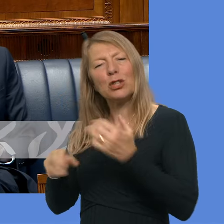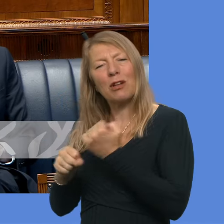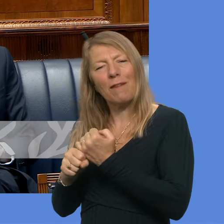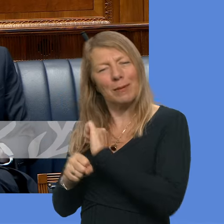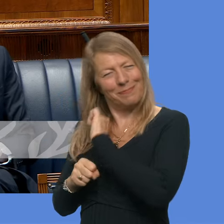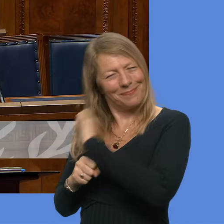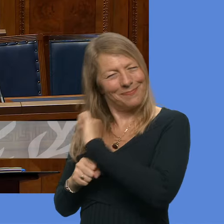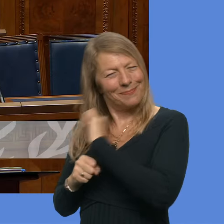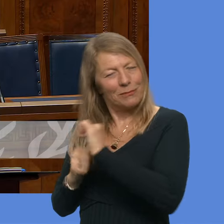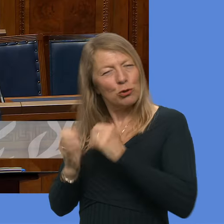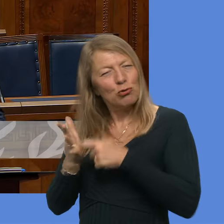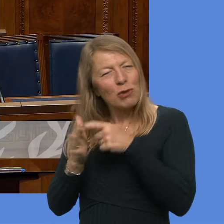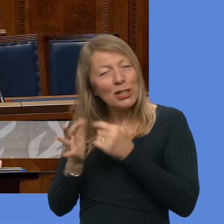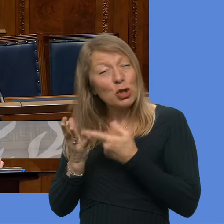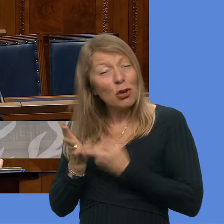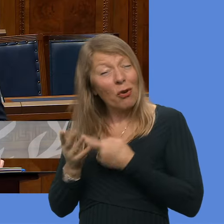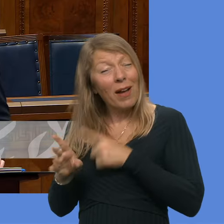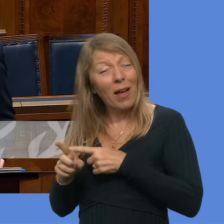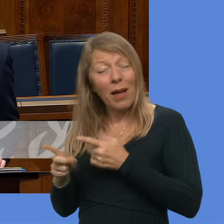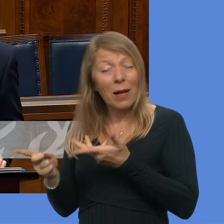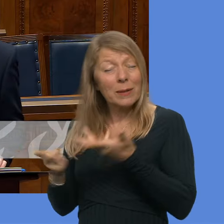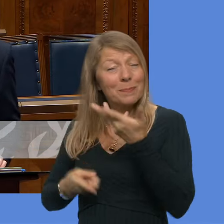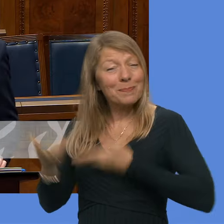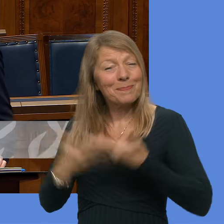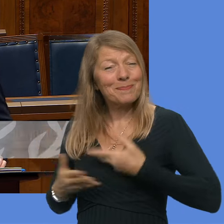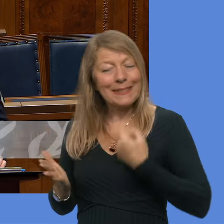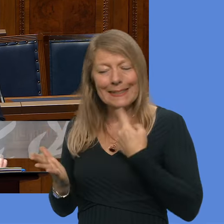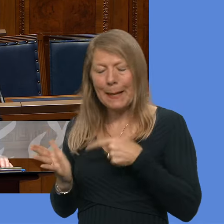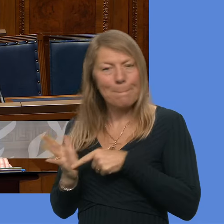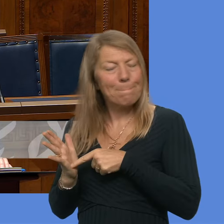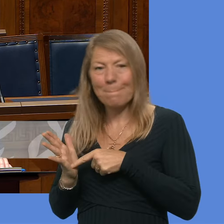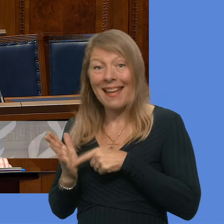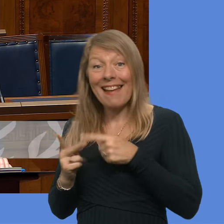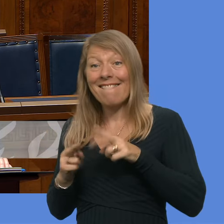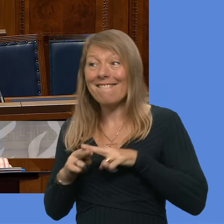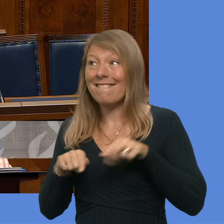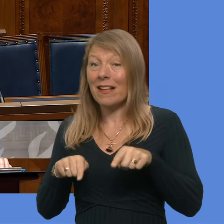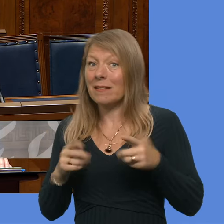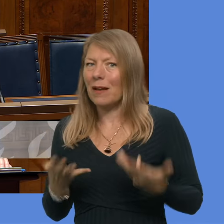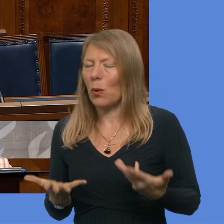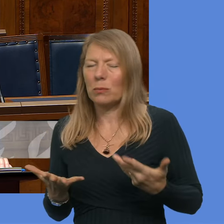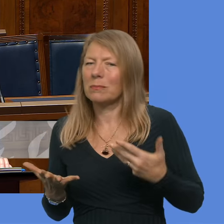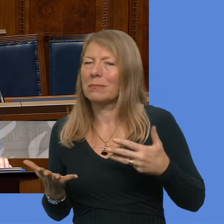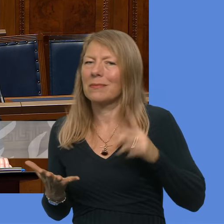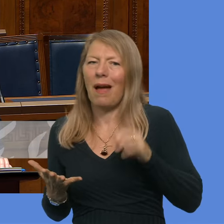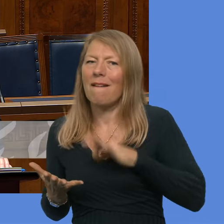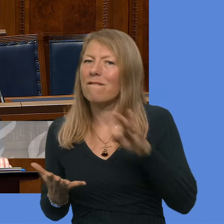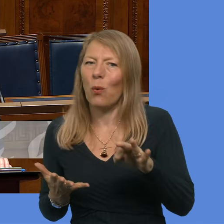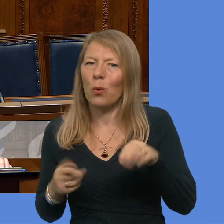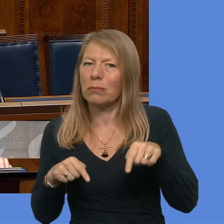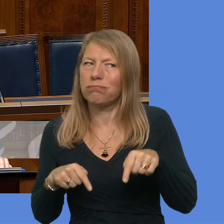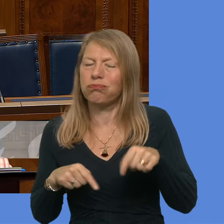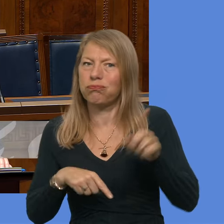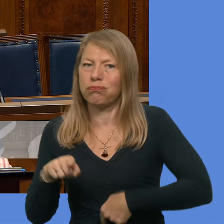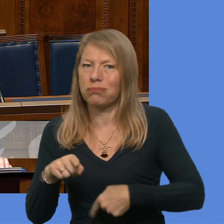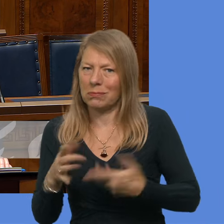ago, and I was involved in those discussions at that time, makes it unaffordable for us. And it was then, it probably even more so now. Now,